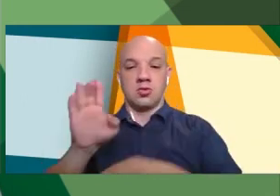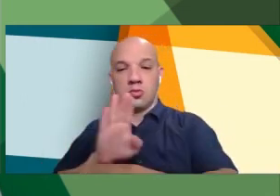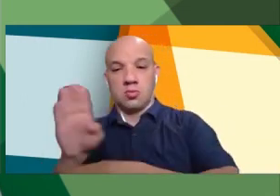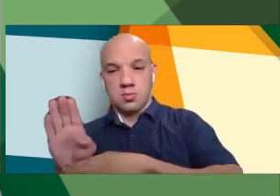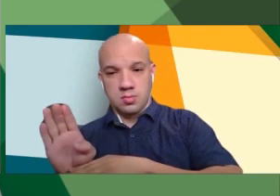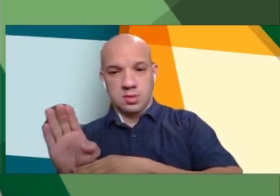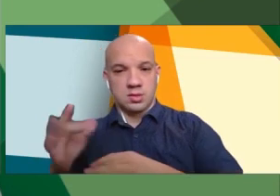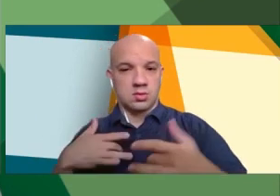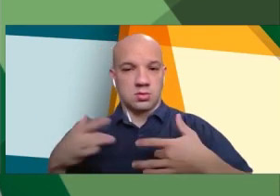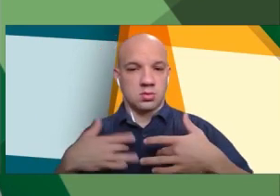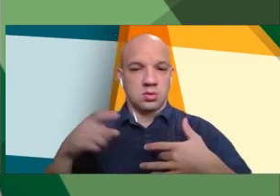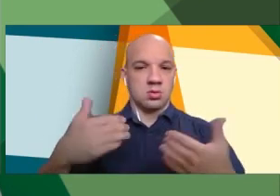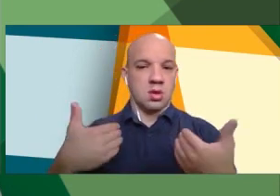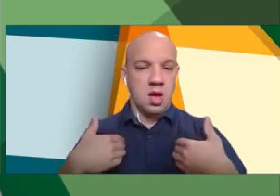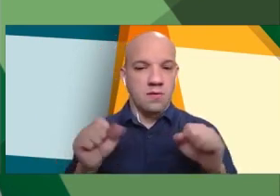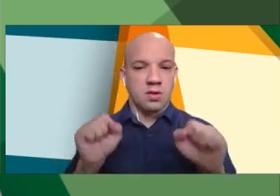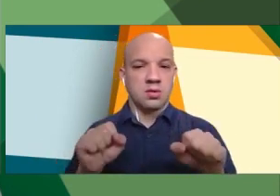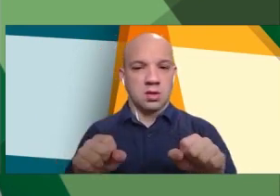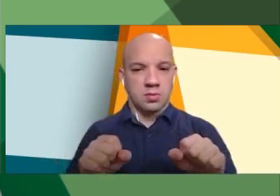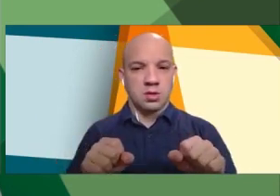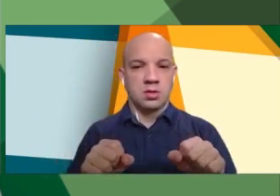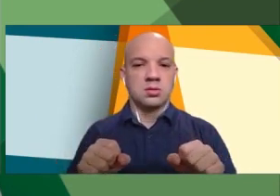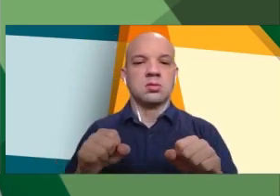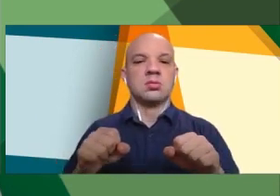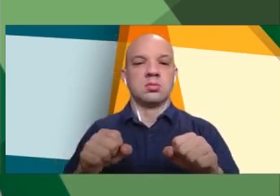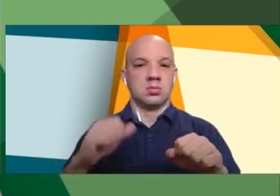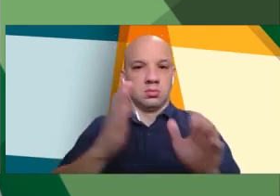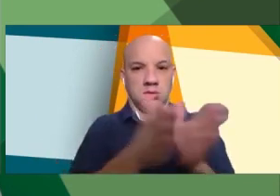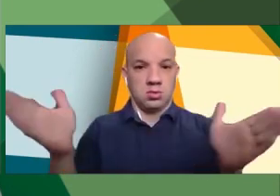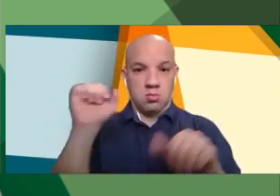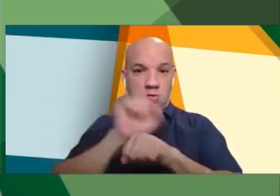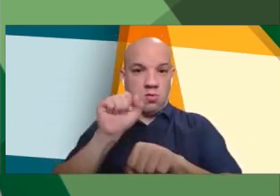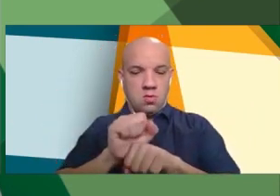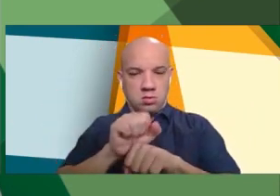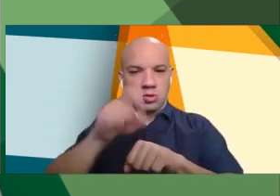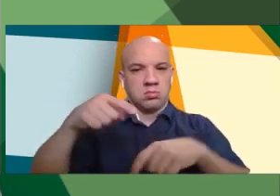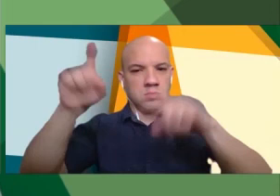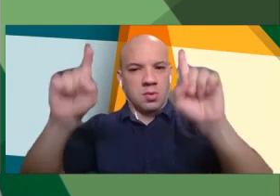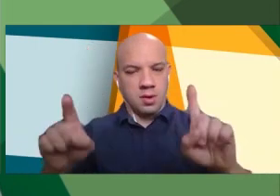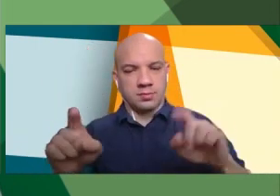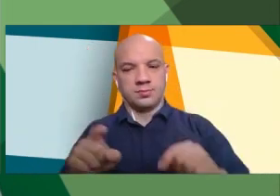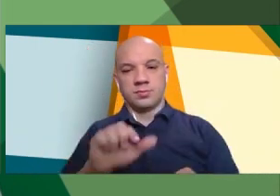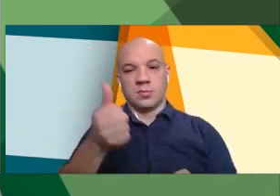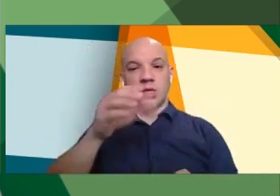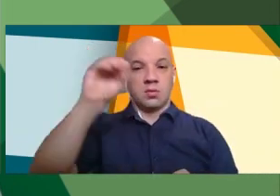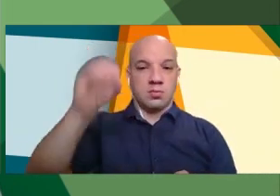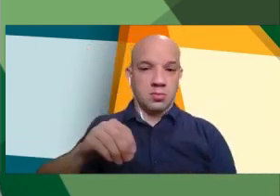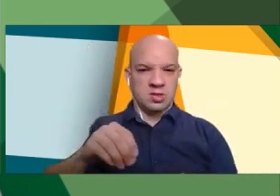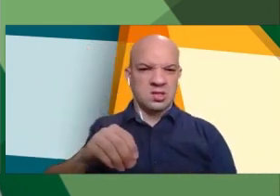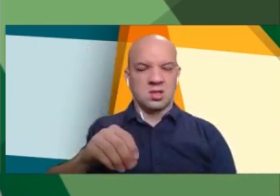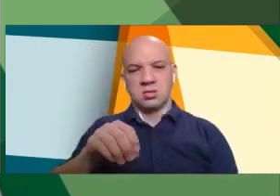concerned should have the ability and capacity to perform the scope of work. So 10%, it should be